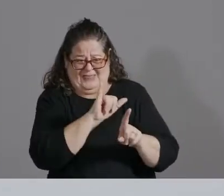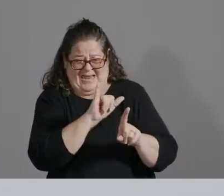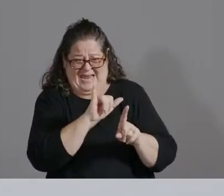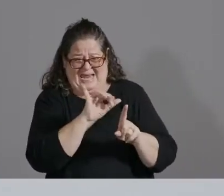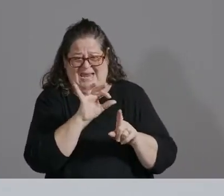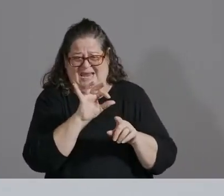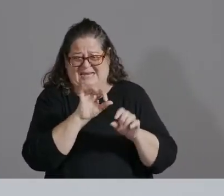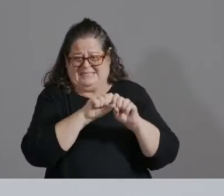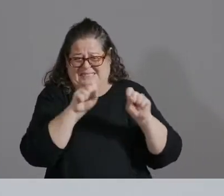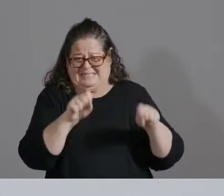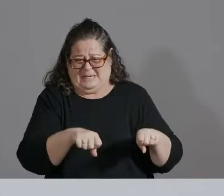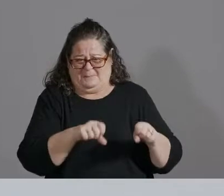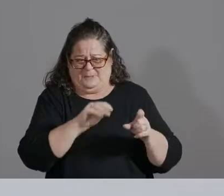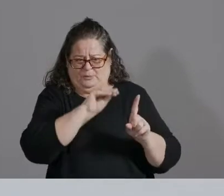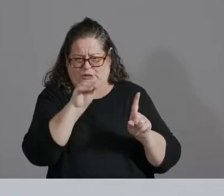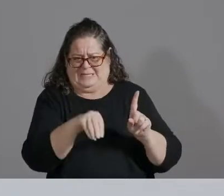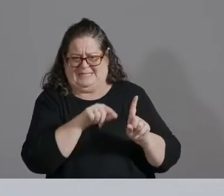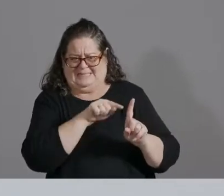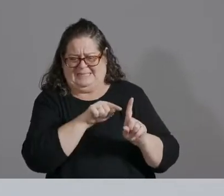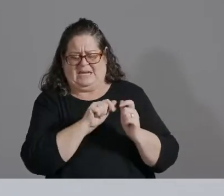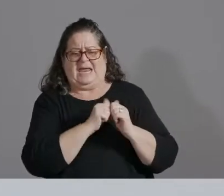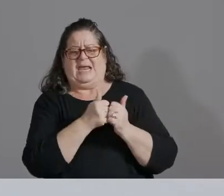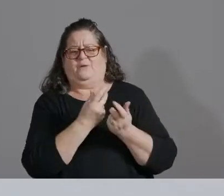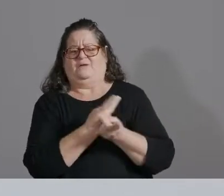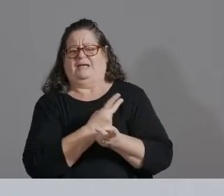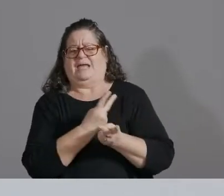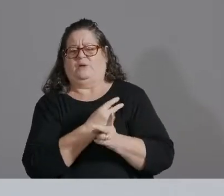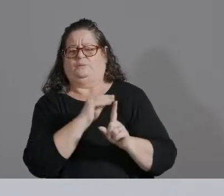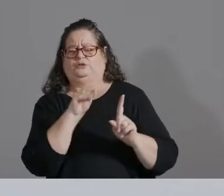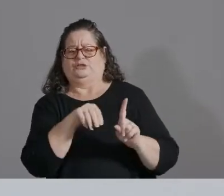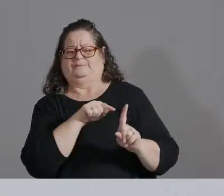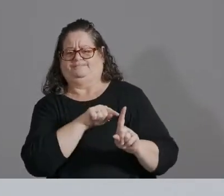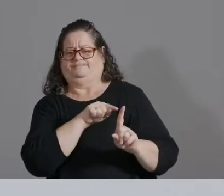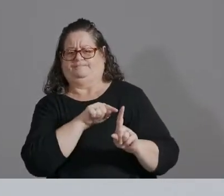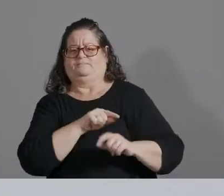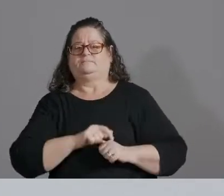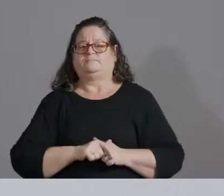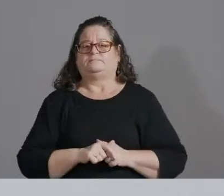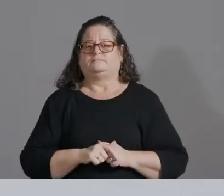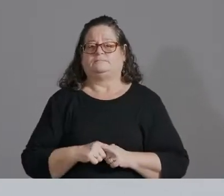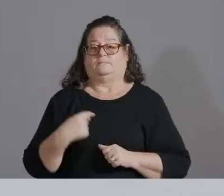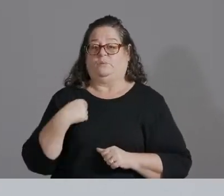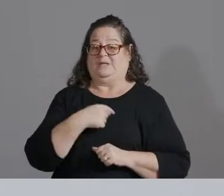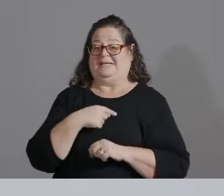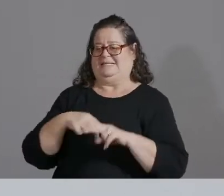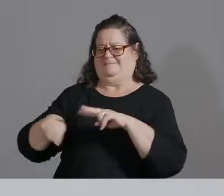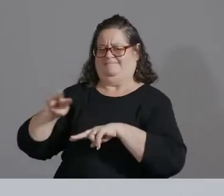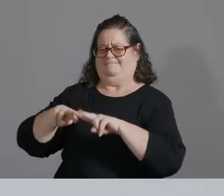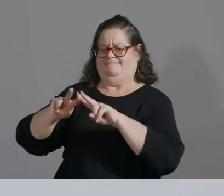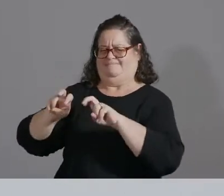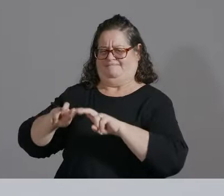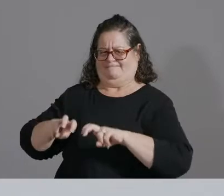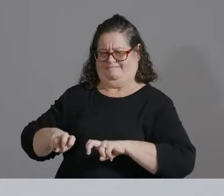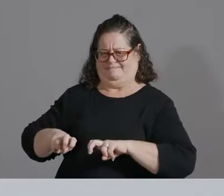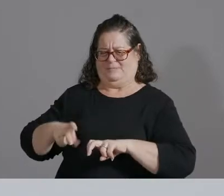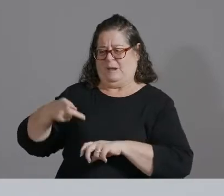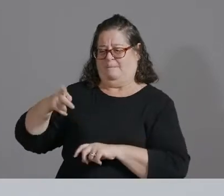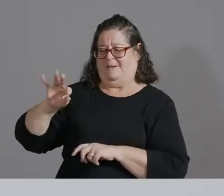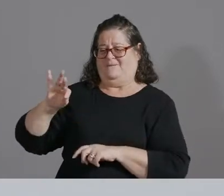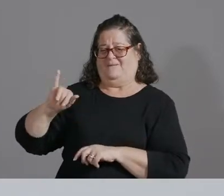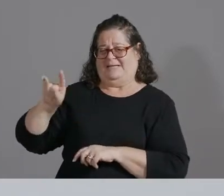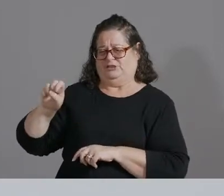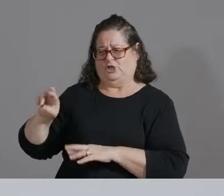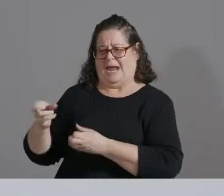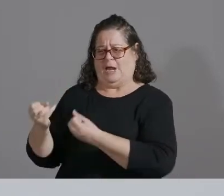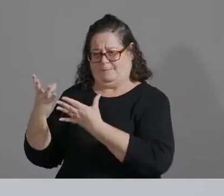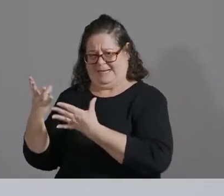1B. And we take a look at the number of Pfizer doses and the number of Moderna doses. We identify how